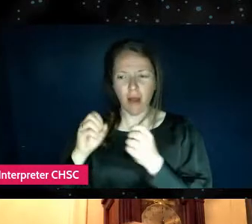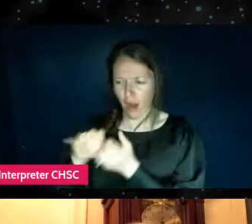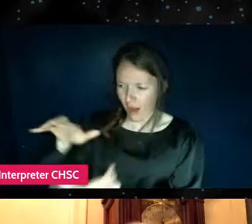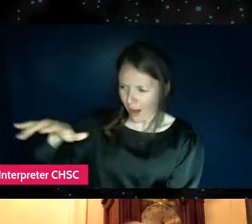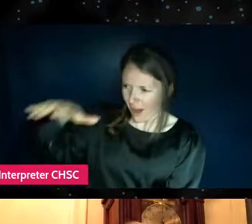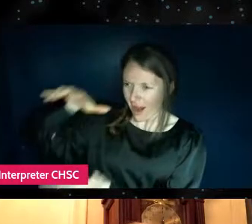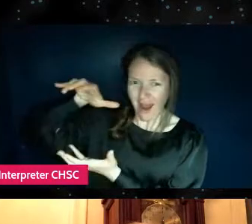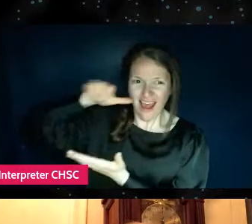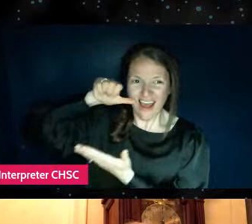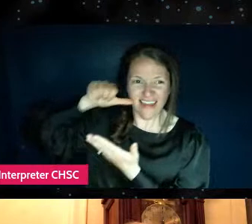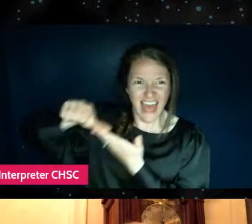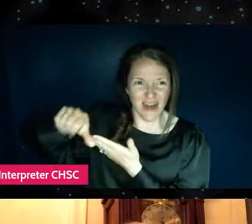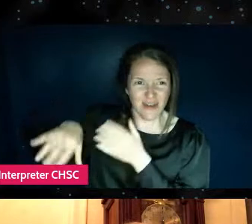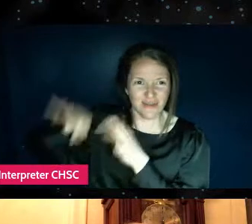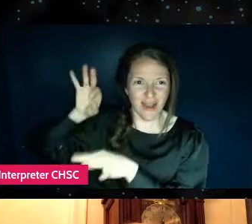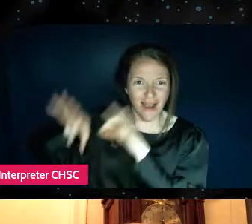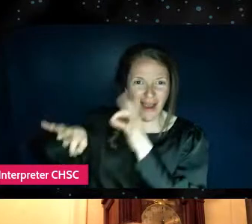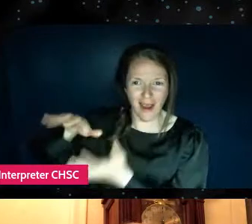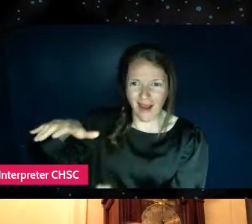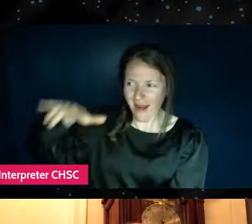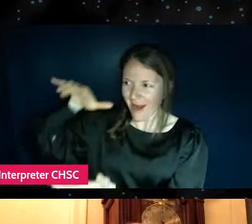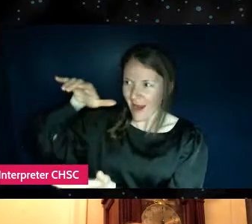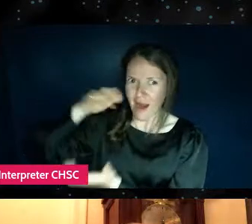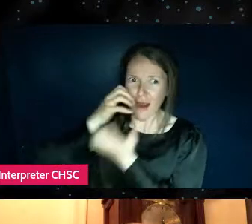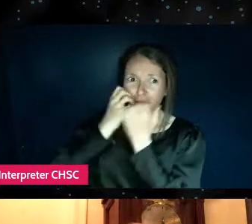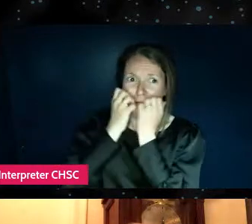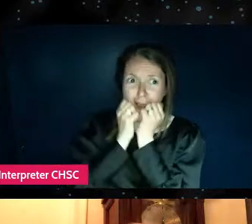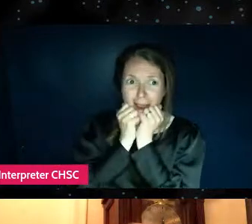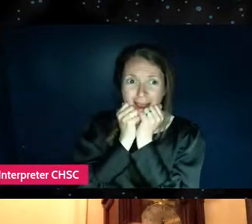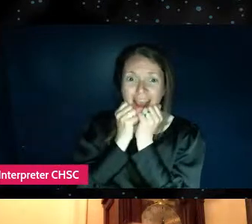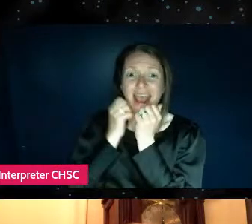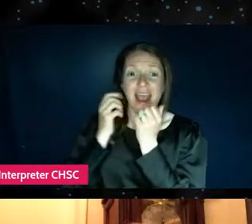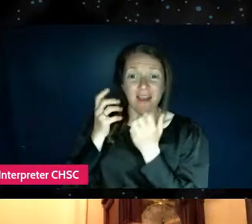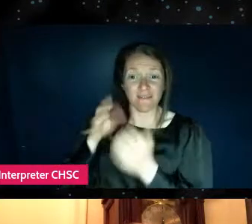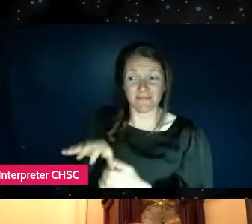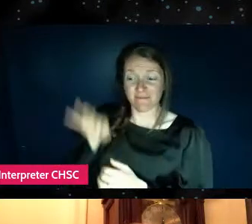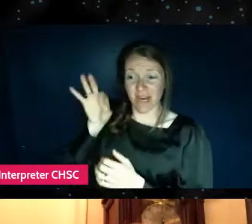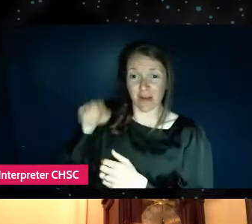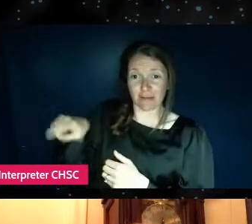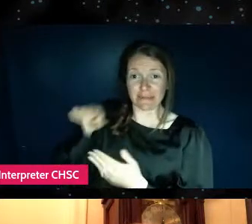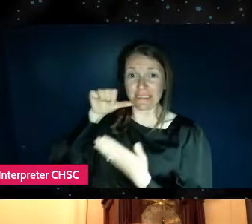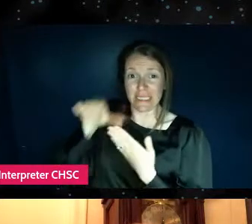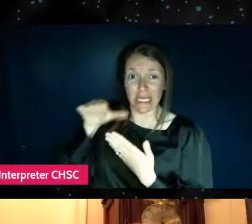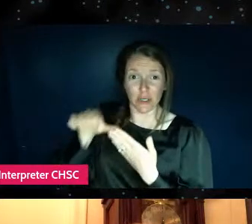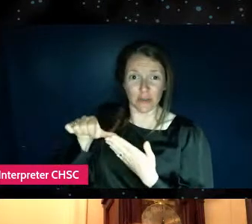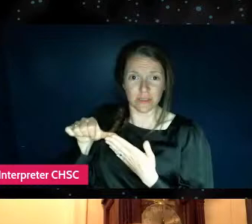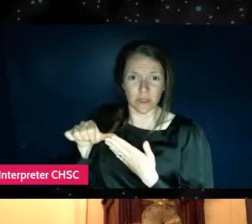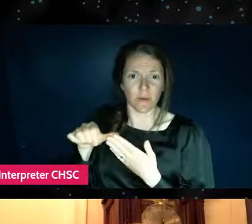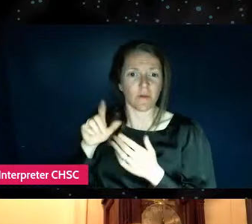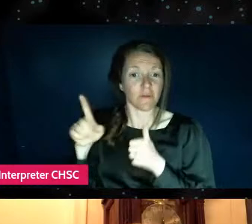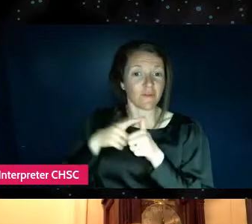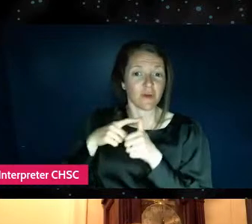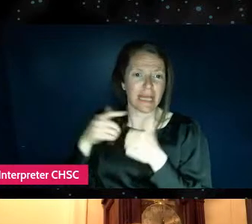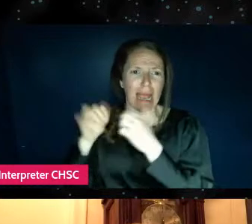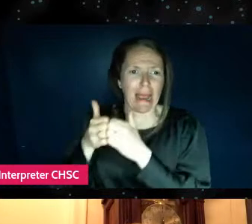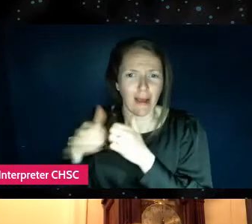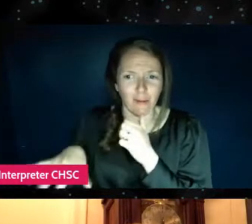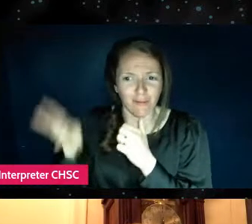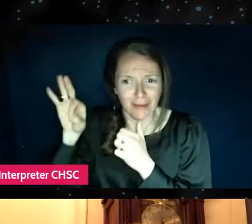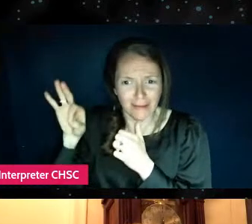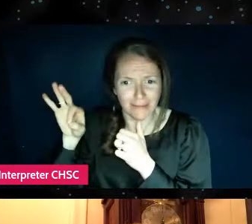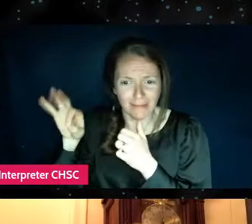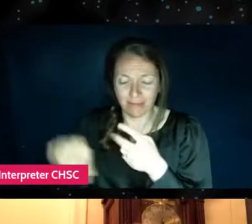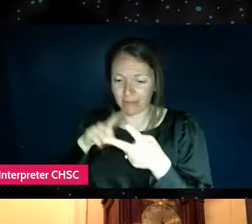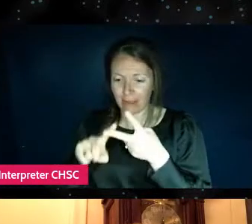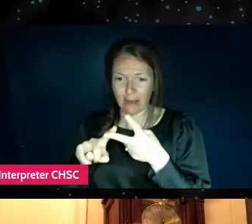letters that were found. So once those were found, or I guess part of what I want to ask is how were those found? But how did